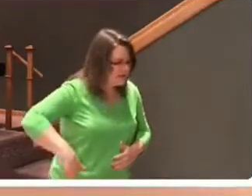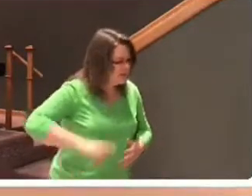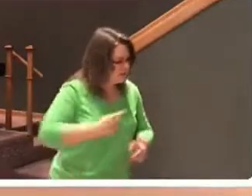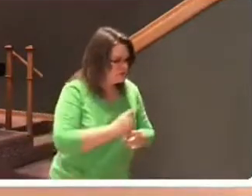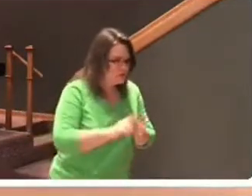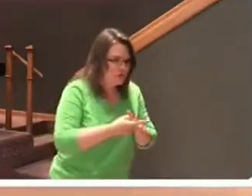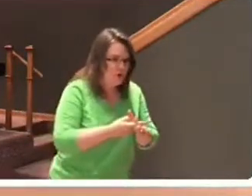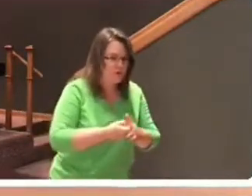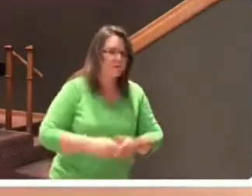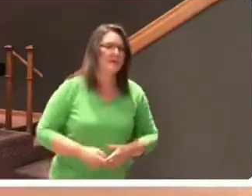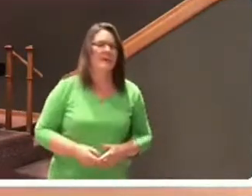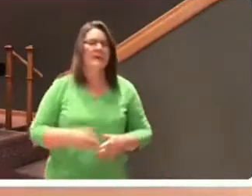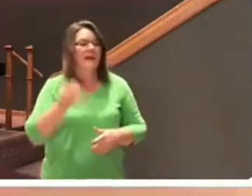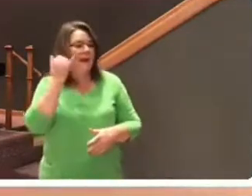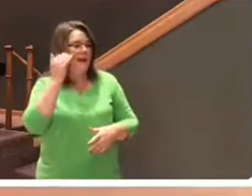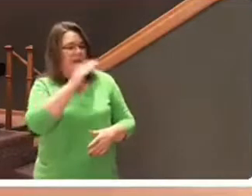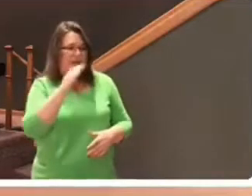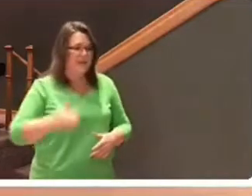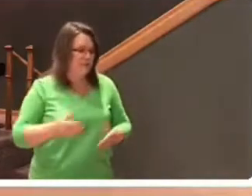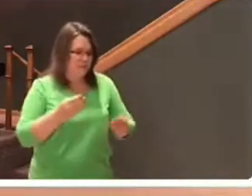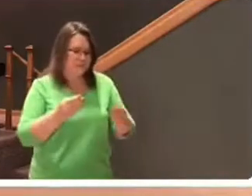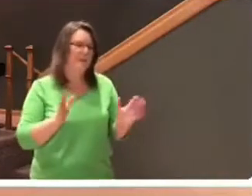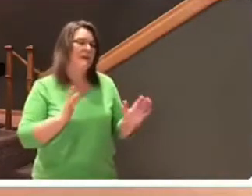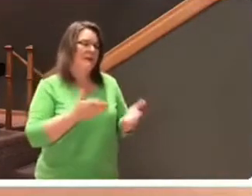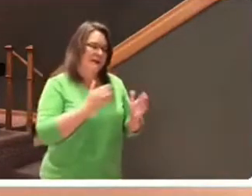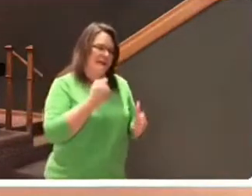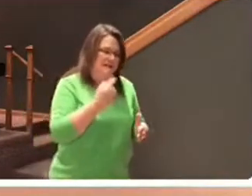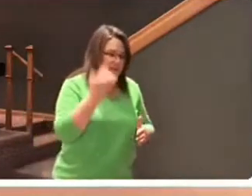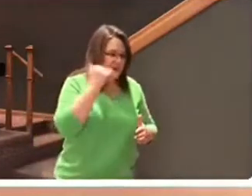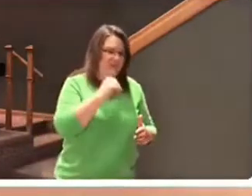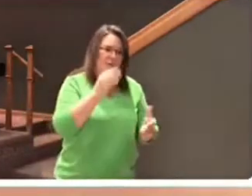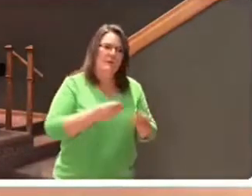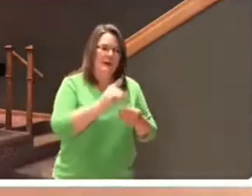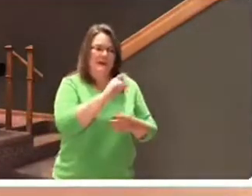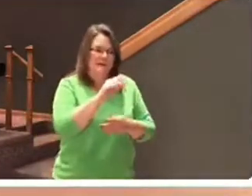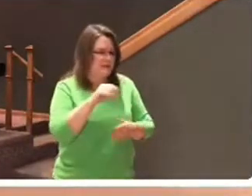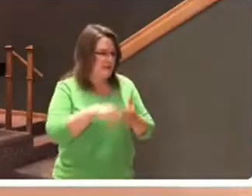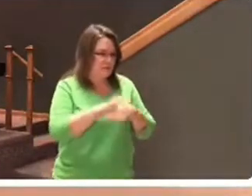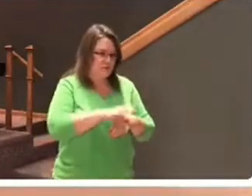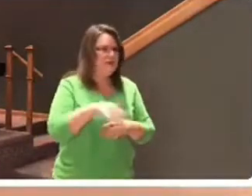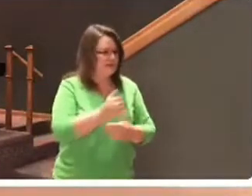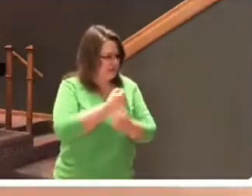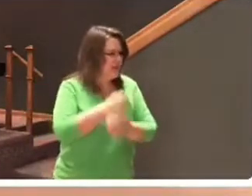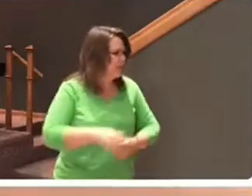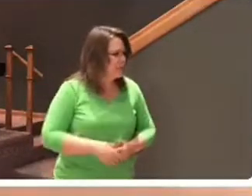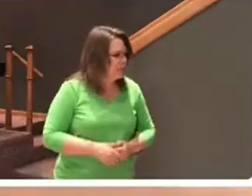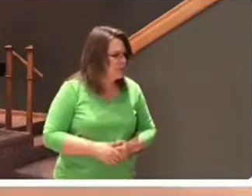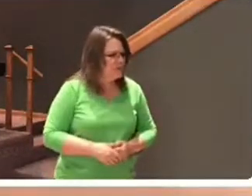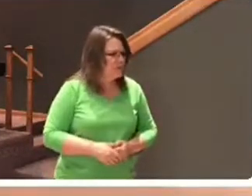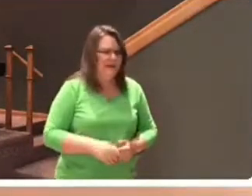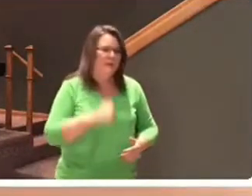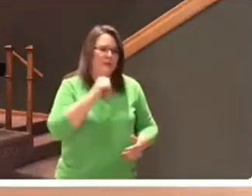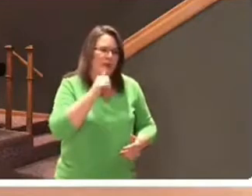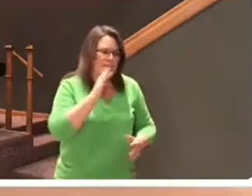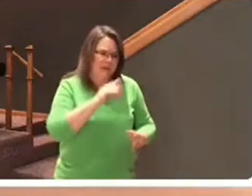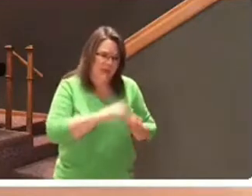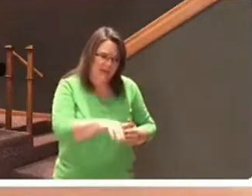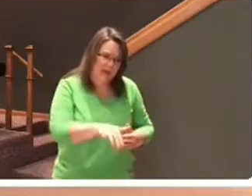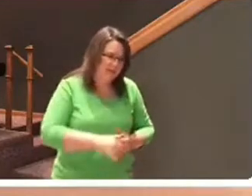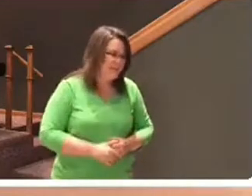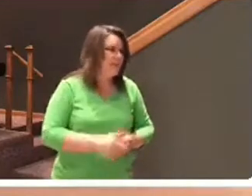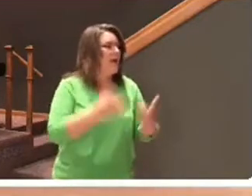start. And listen, if you never give a dime to this church, we're still going to love you. That's not what we're talking about